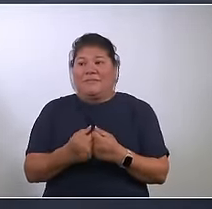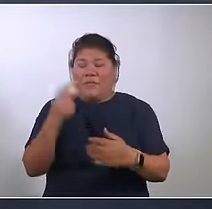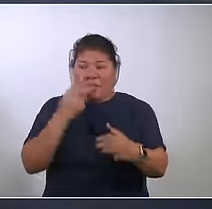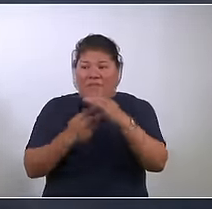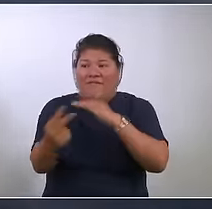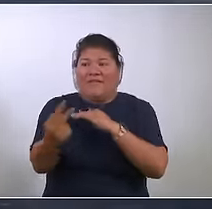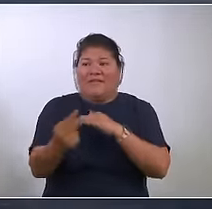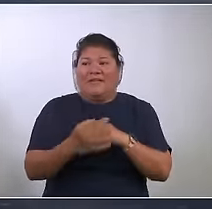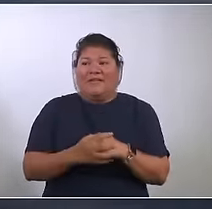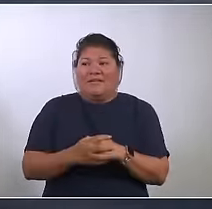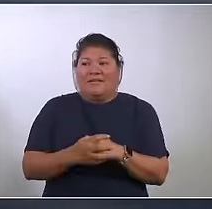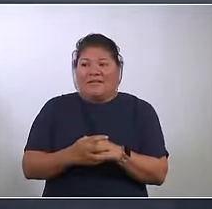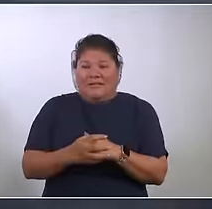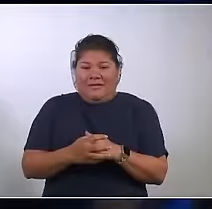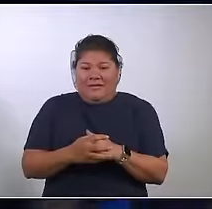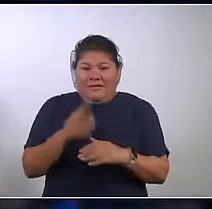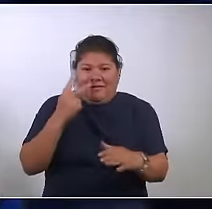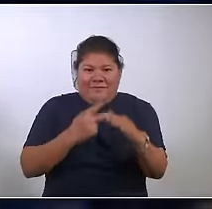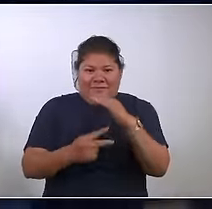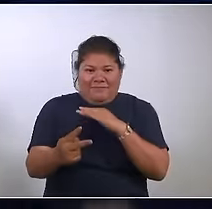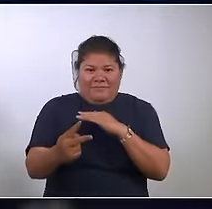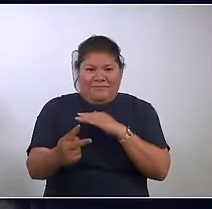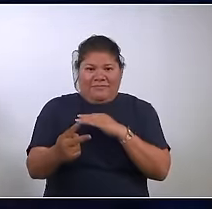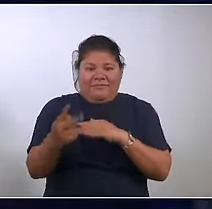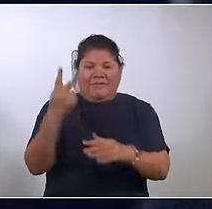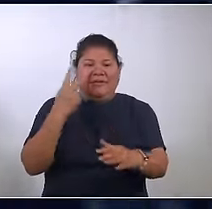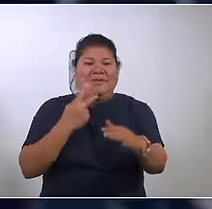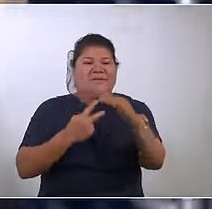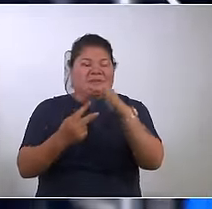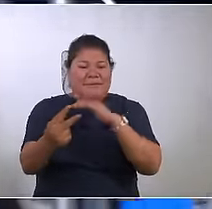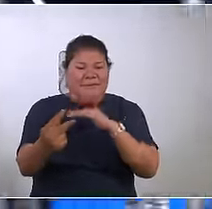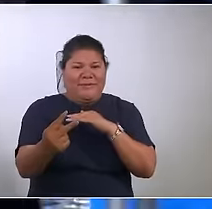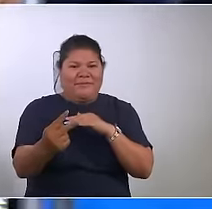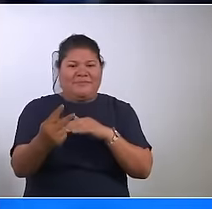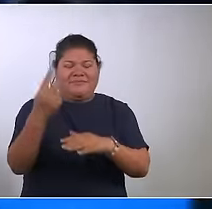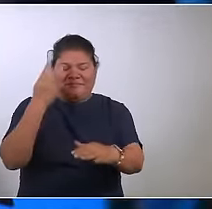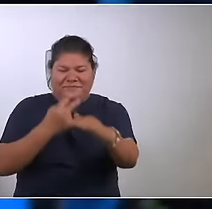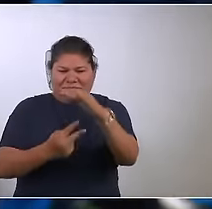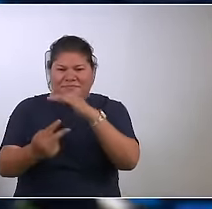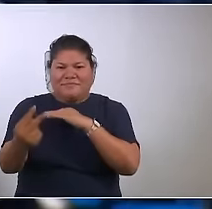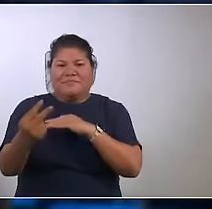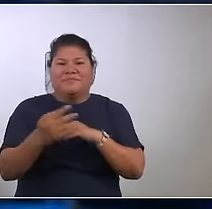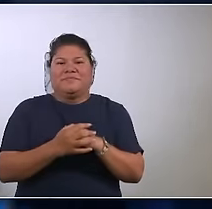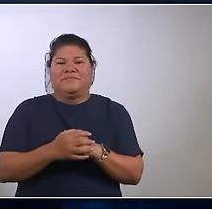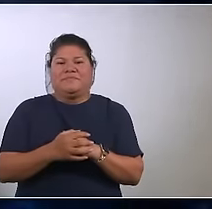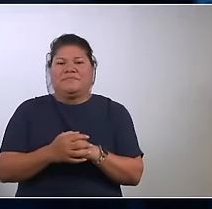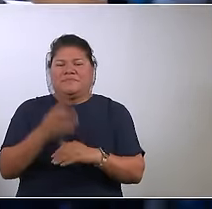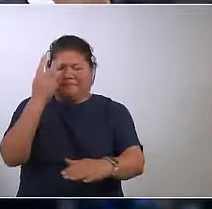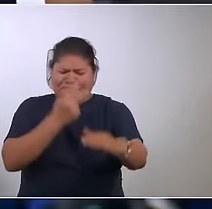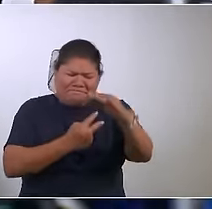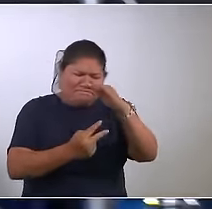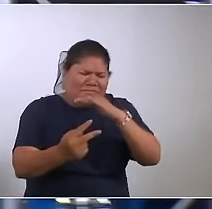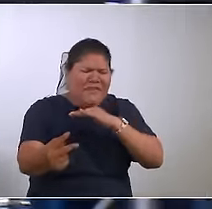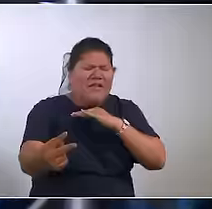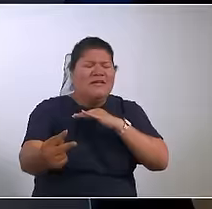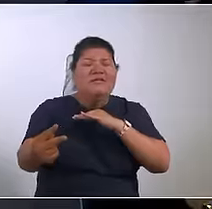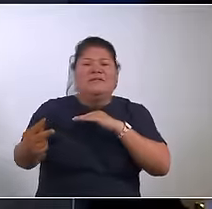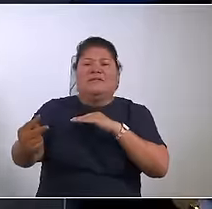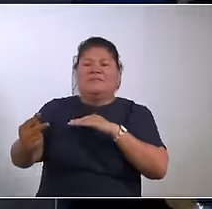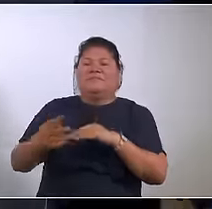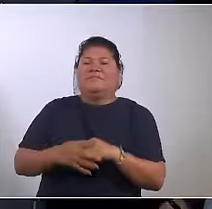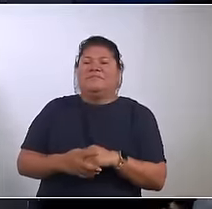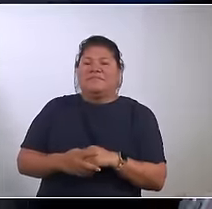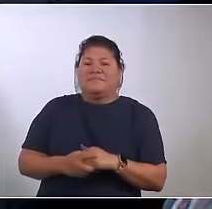Profetiza. Prophesy. Profetiza. Prophesy. Profetiza. Prophesy. Profetiza. Prophesy. Profetiza.